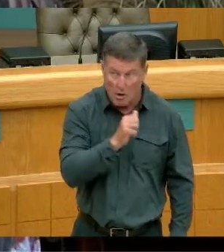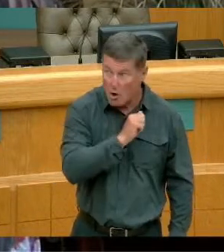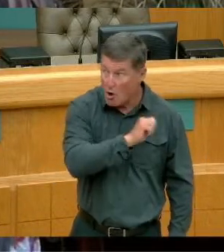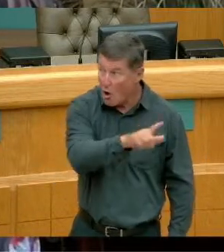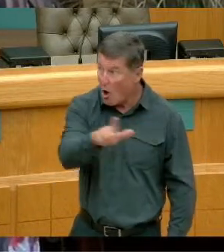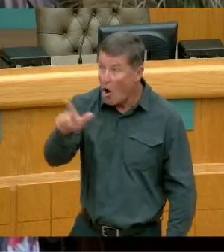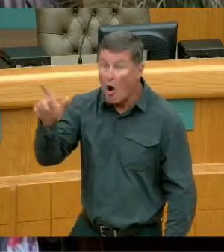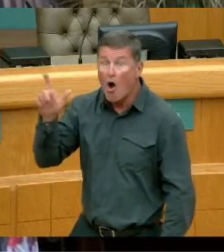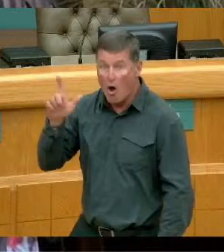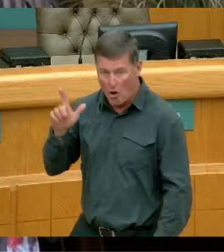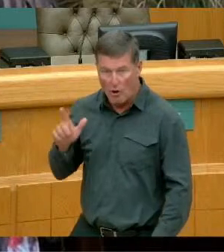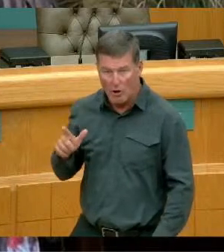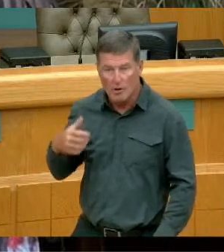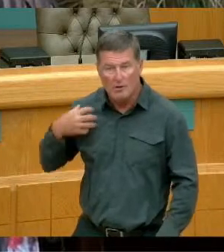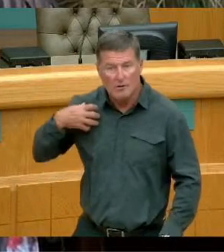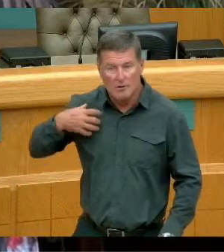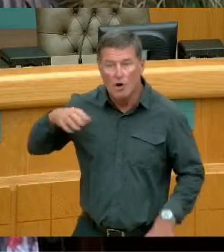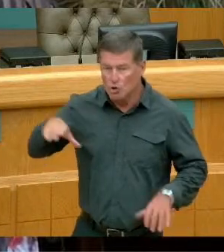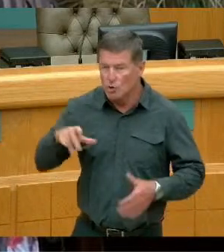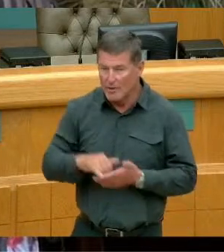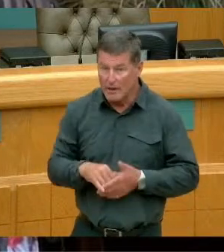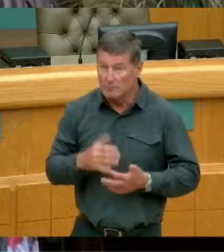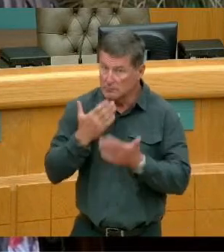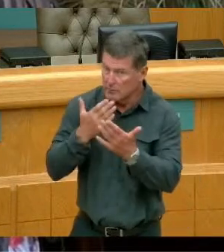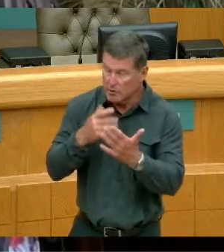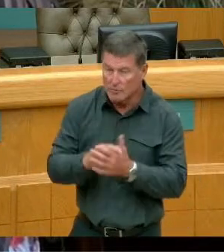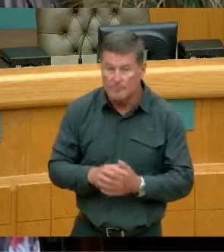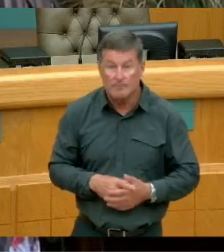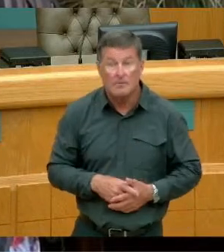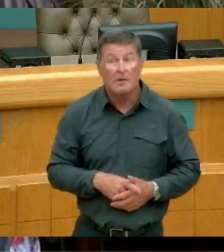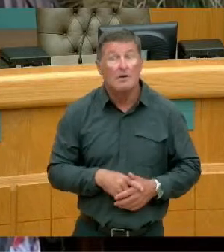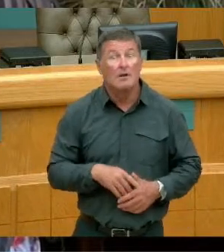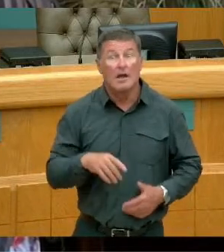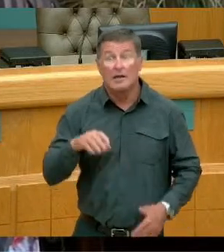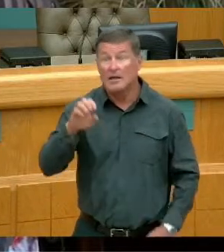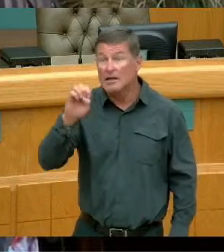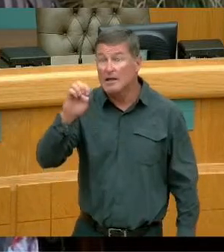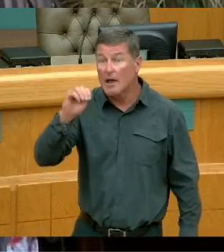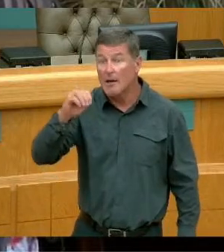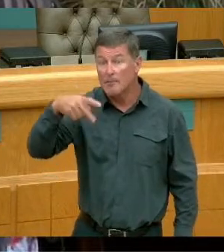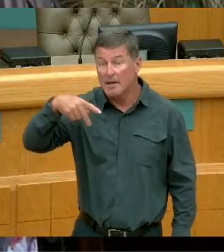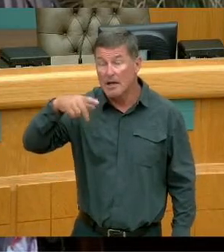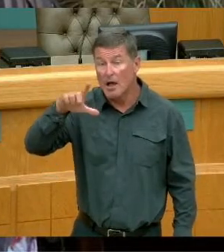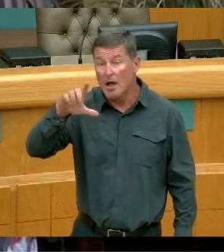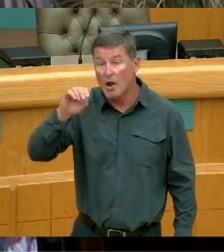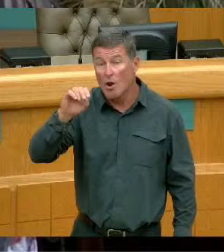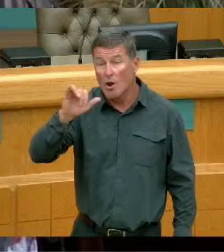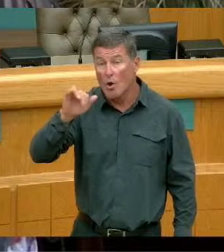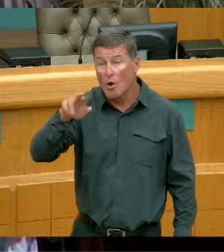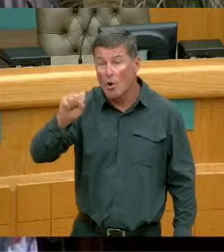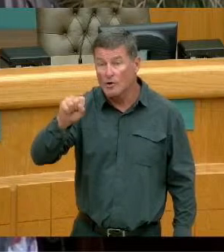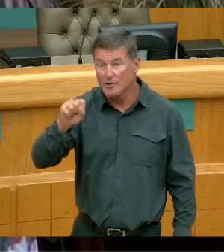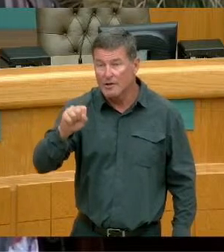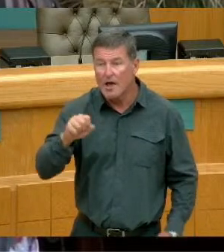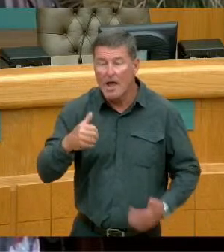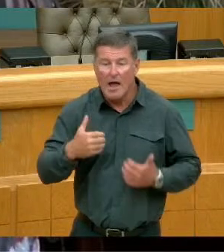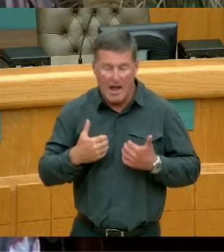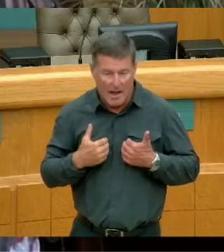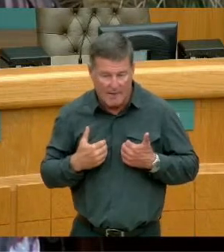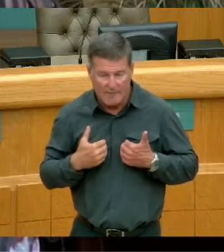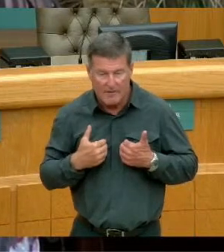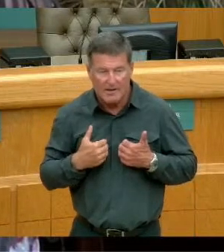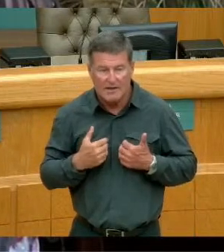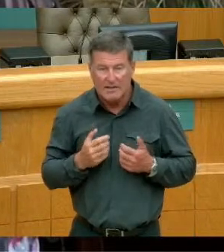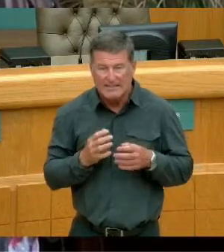the employers. Here's where it gets a little tricky. So employers have what we call essential needs and